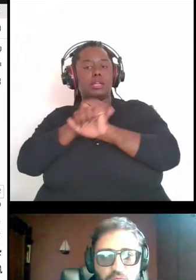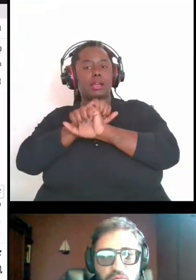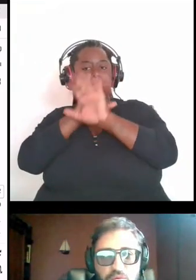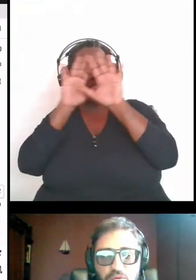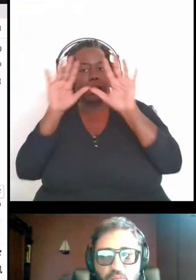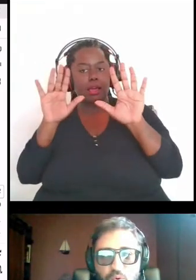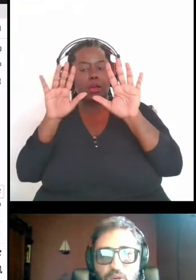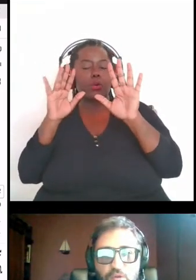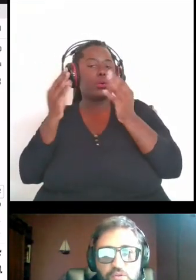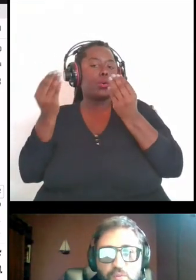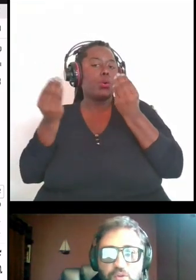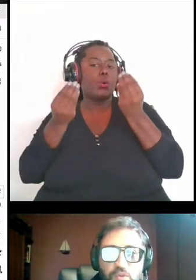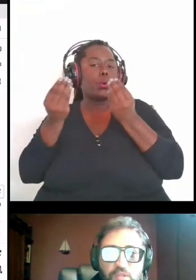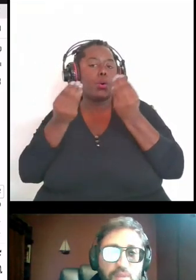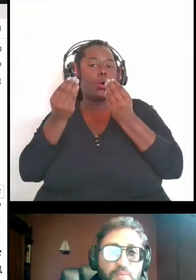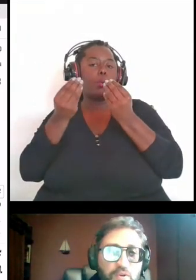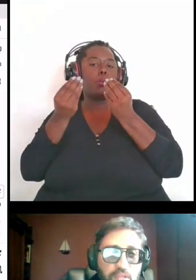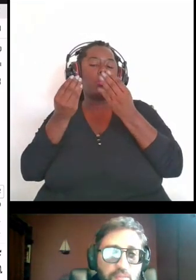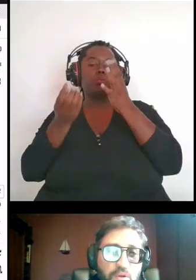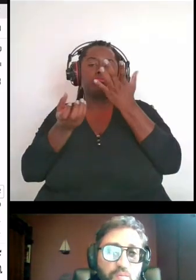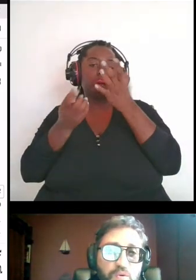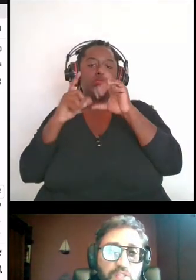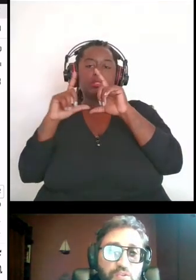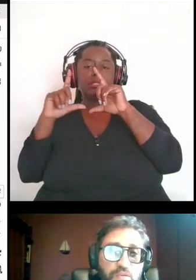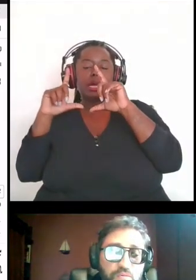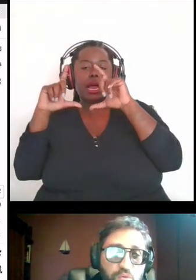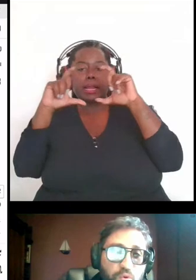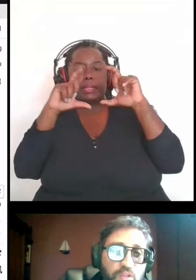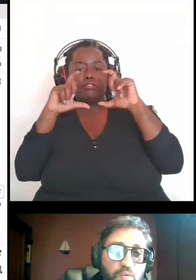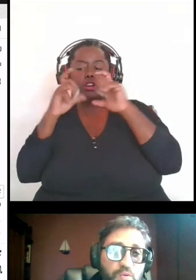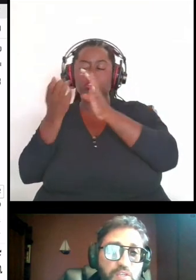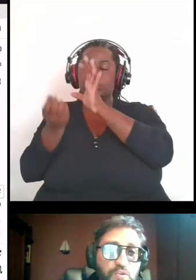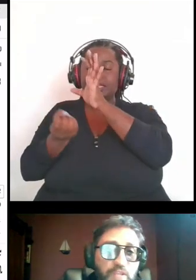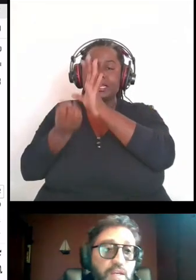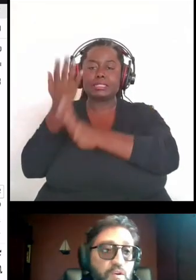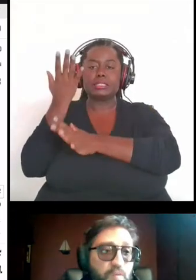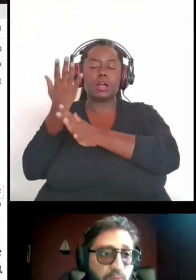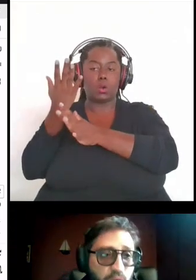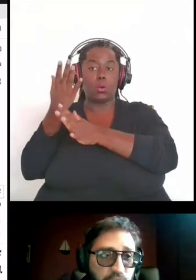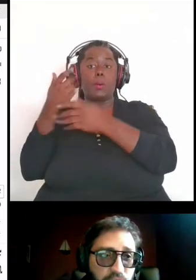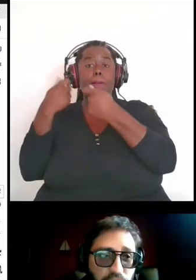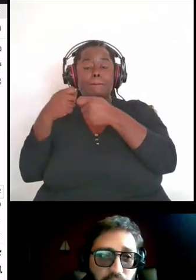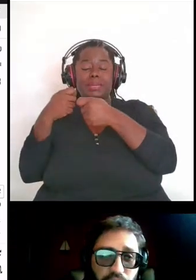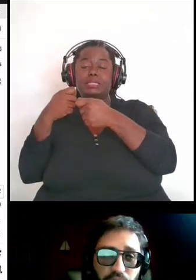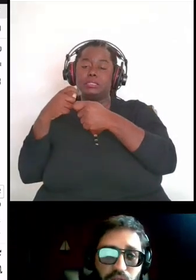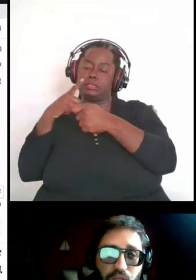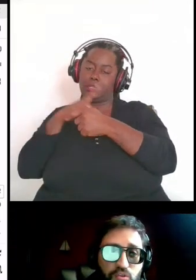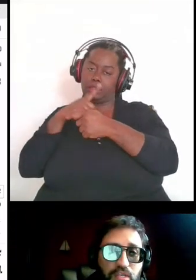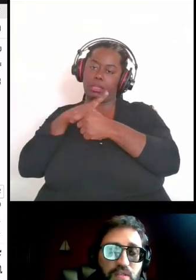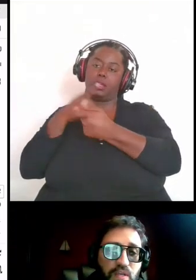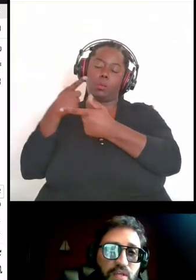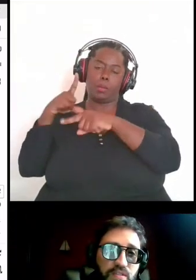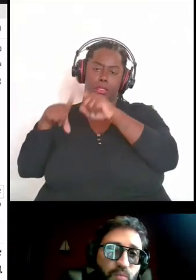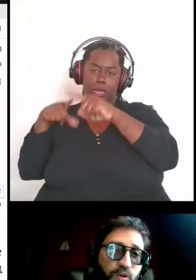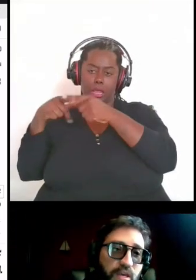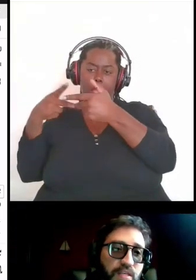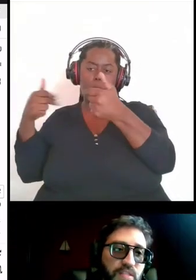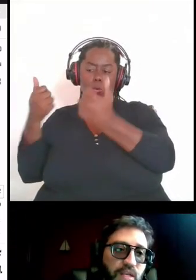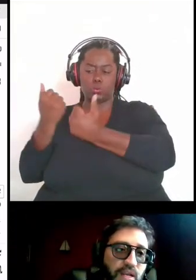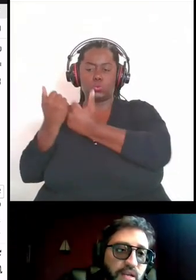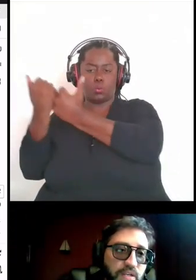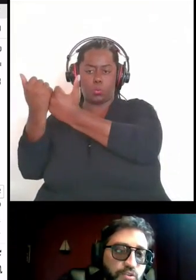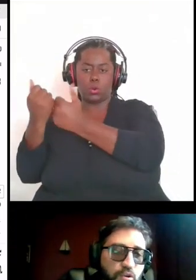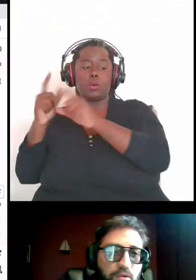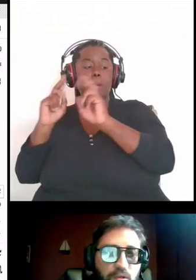use we also had to take that into account as in any creation of any archive we needed a